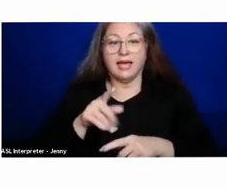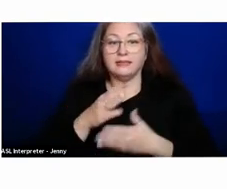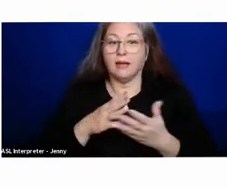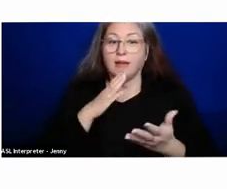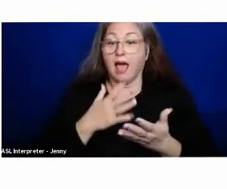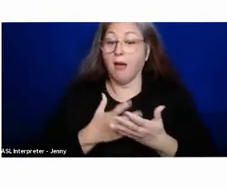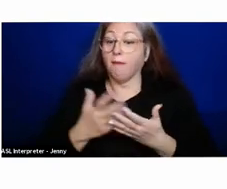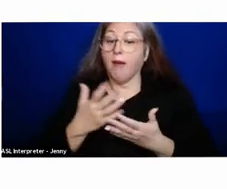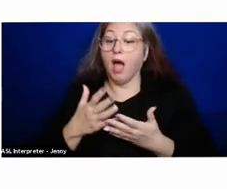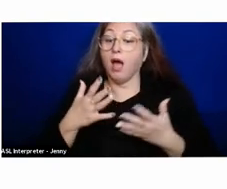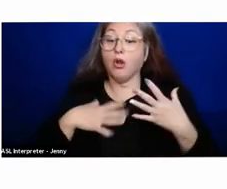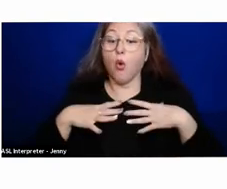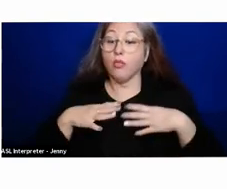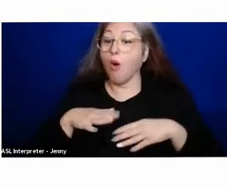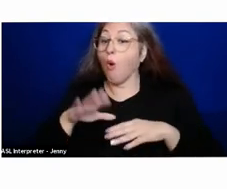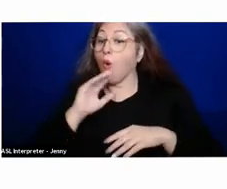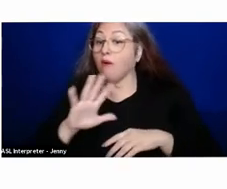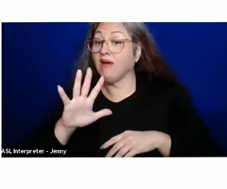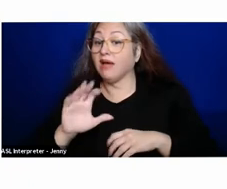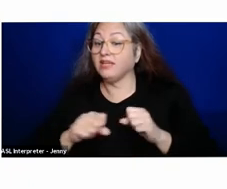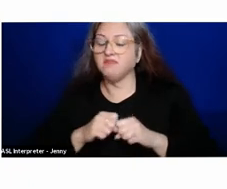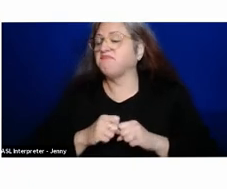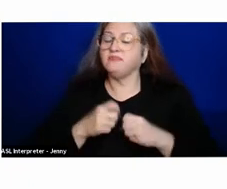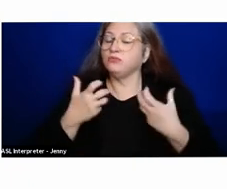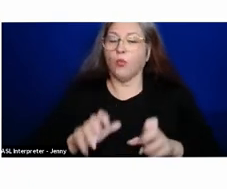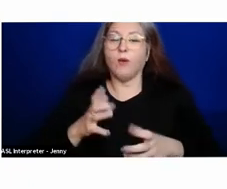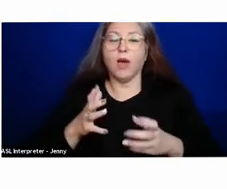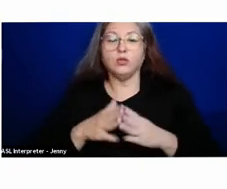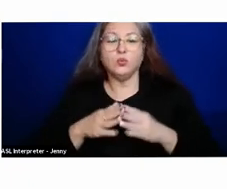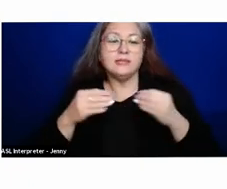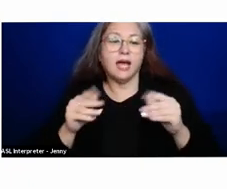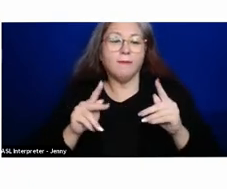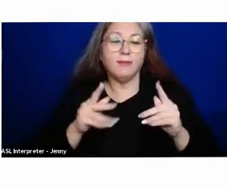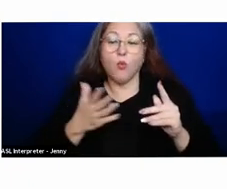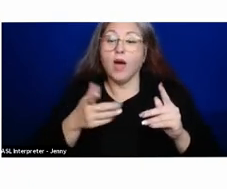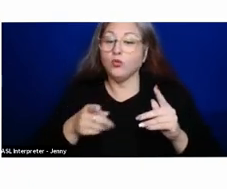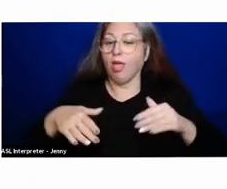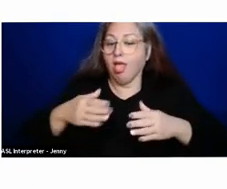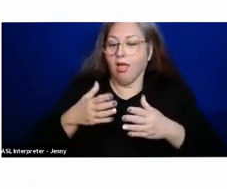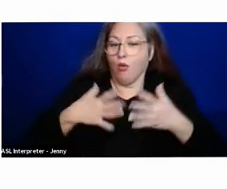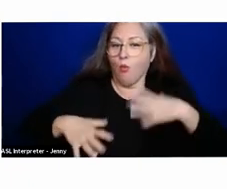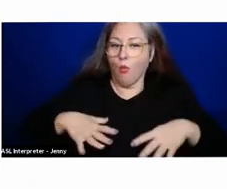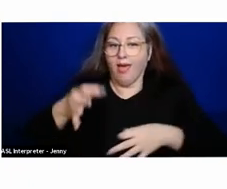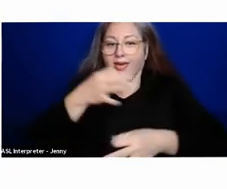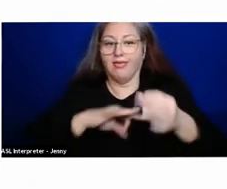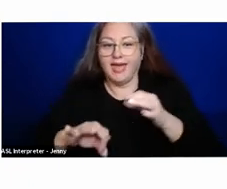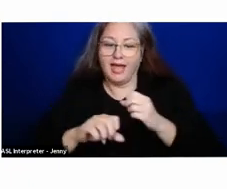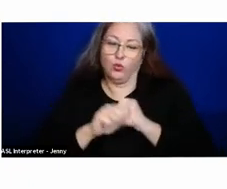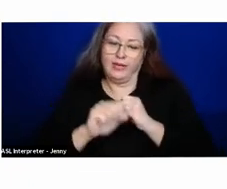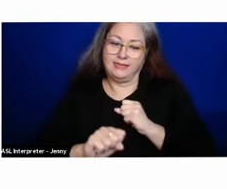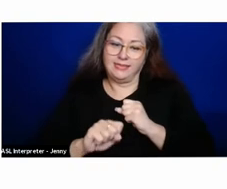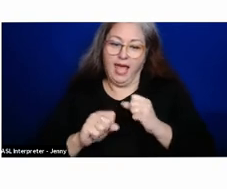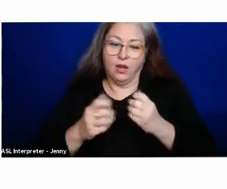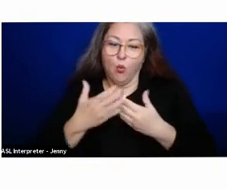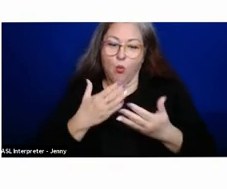than 5 years ago, and it feels like they are more interested in selling things people never wore than they are interested in extending the life of things